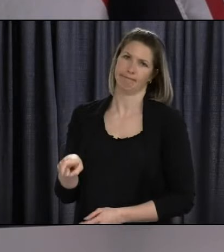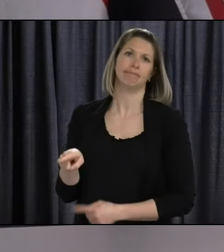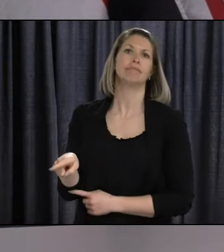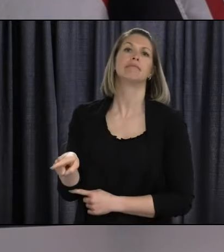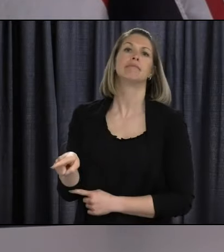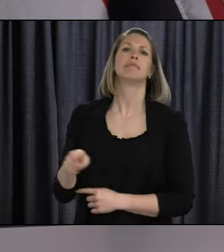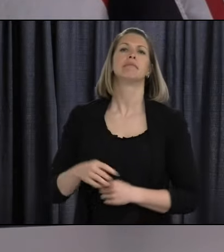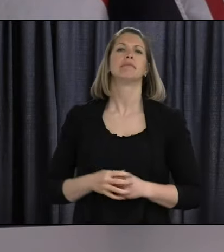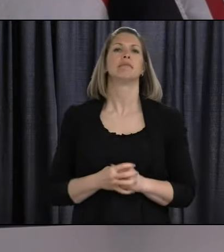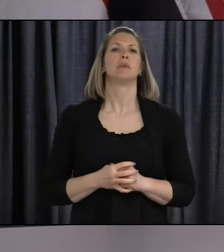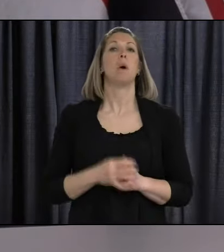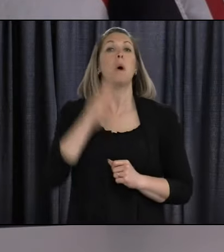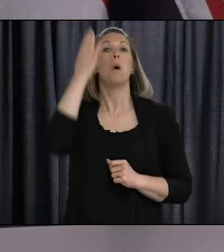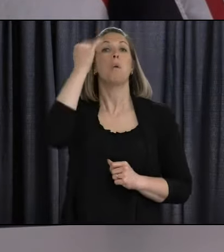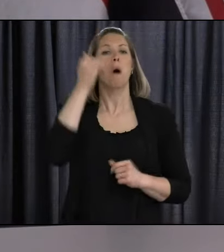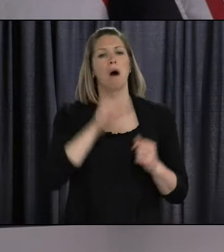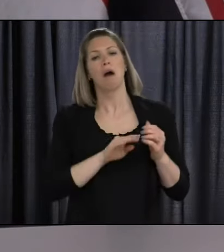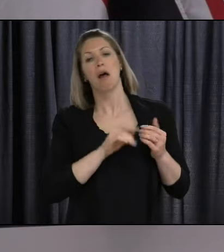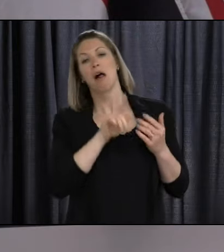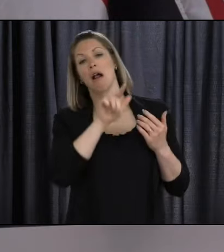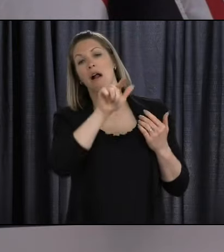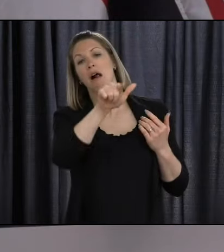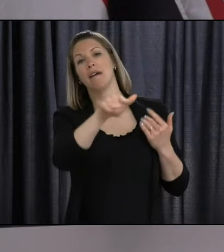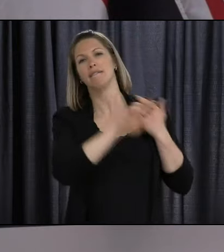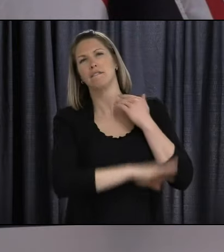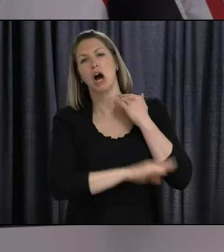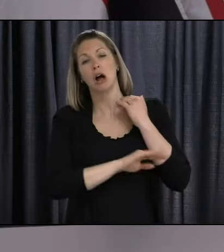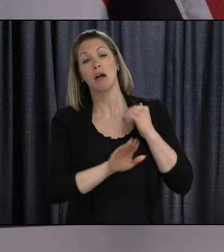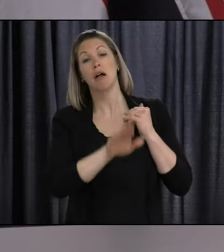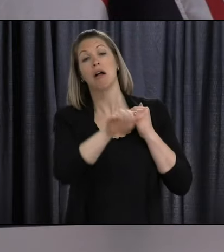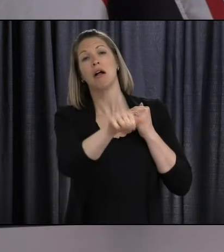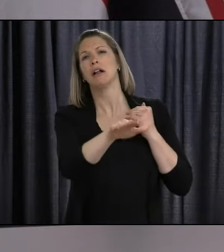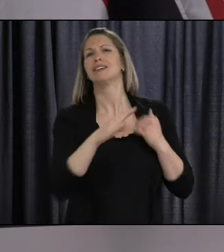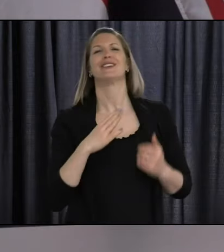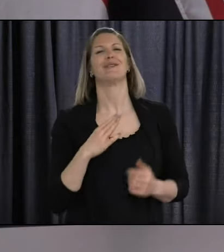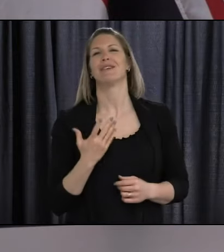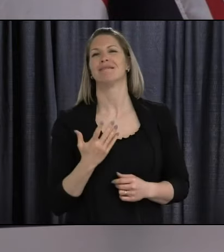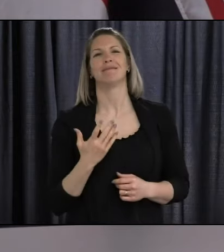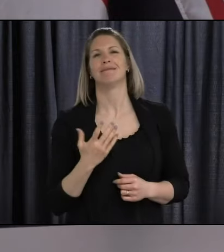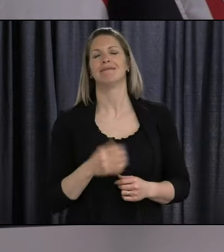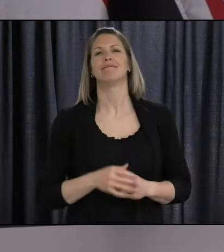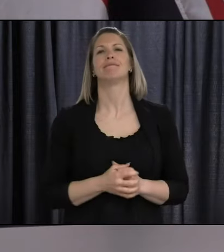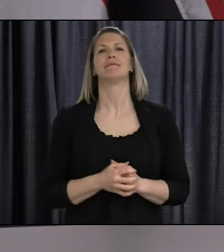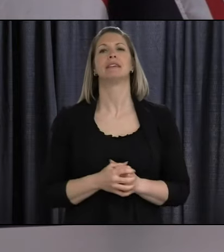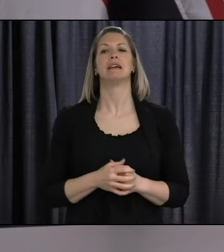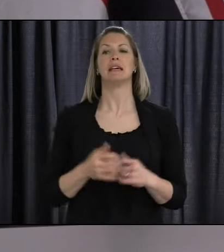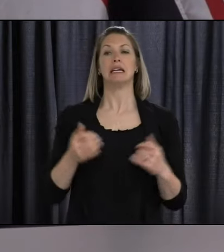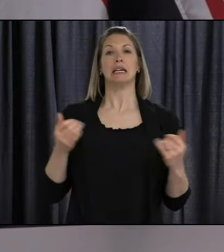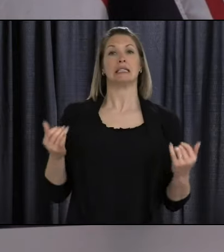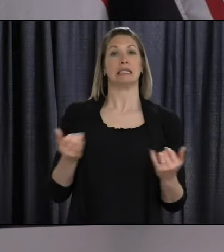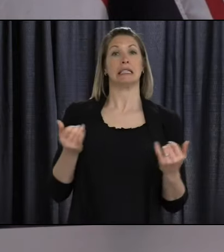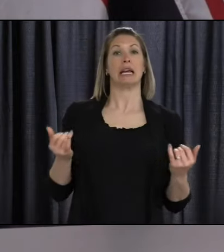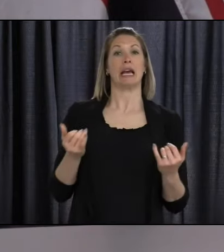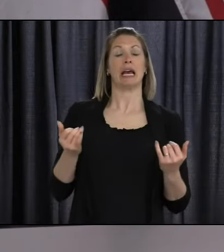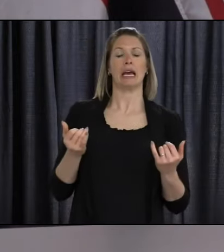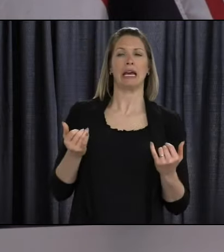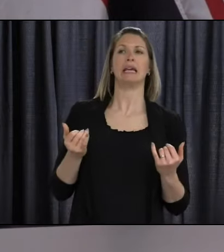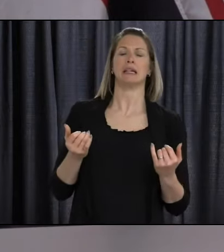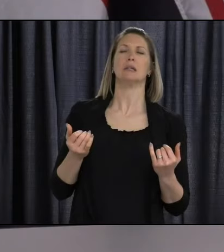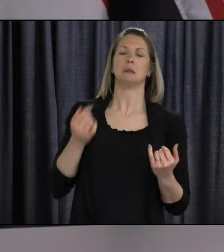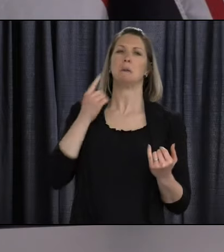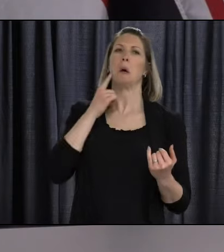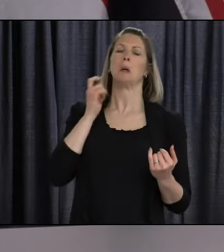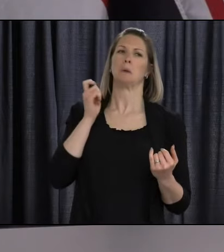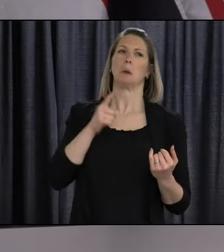will help prevent future outbreaks of COVID-19. I would like to acknowledge today the stress and worry prevalent right now among